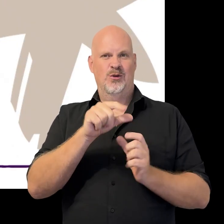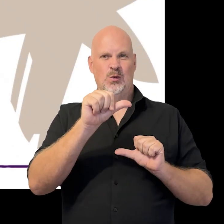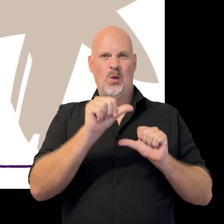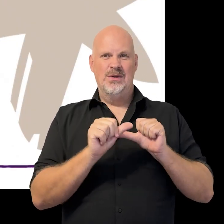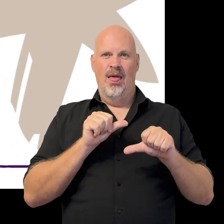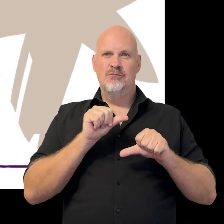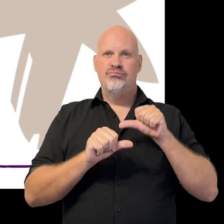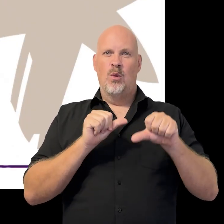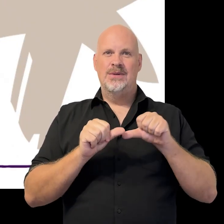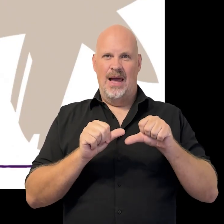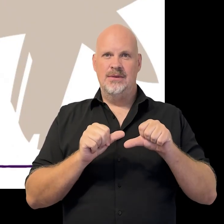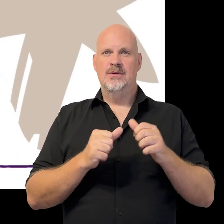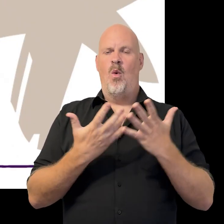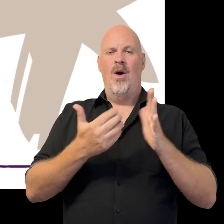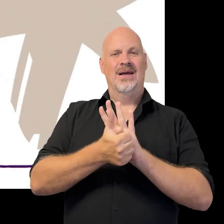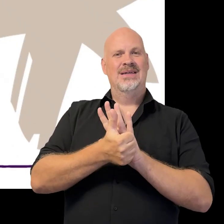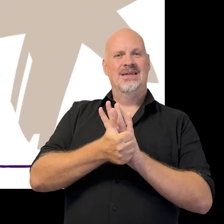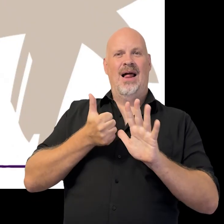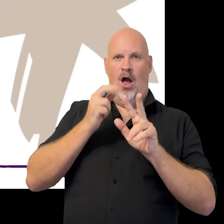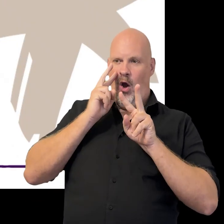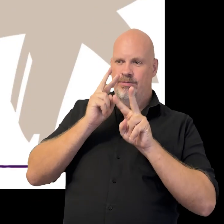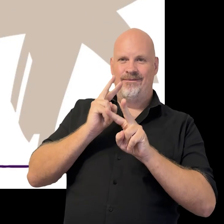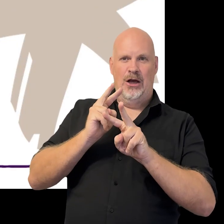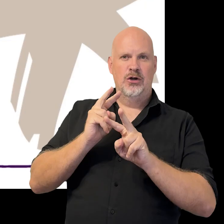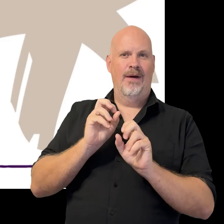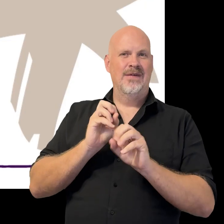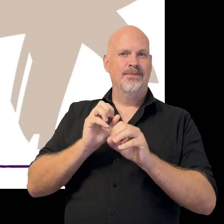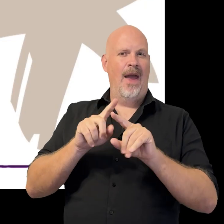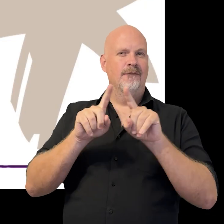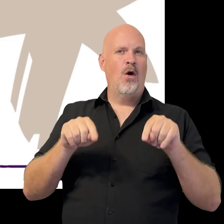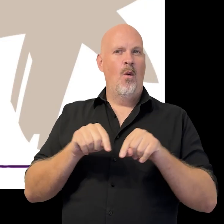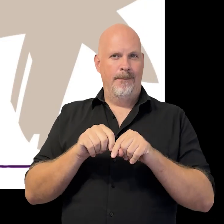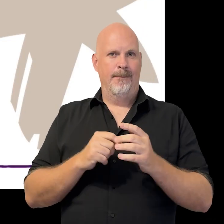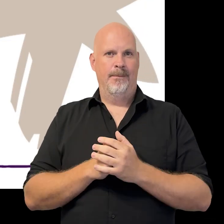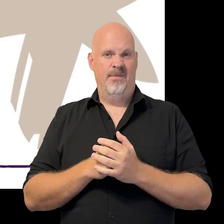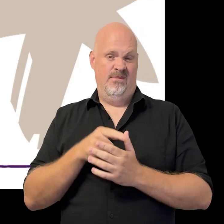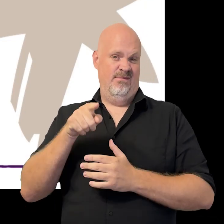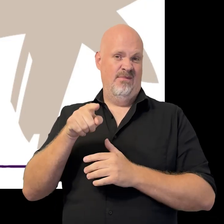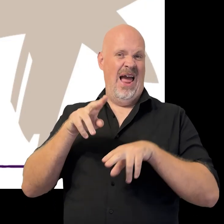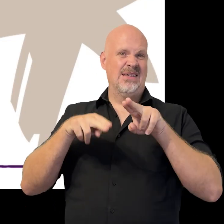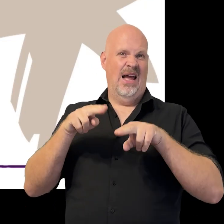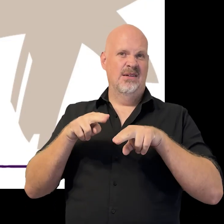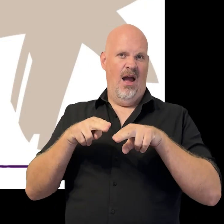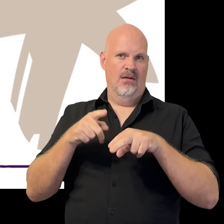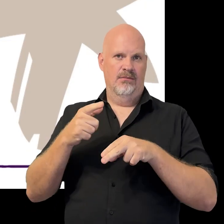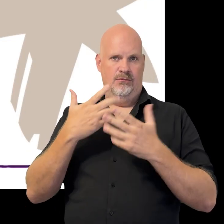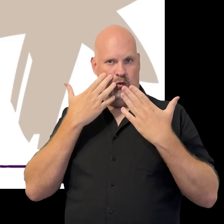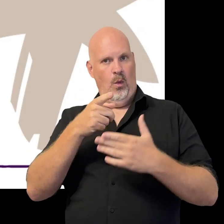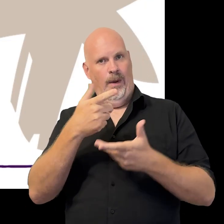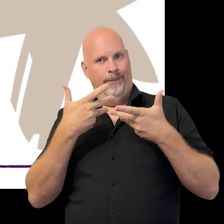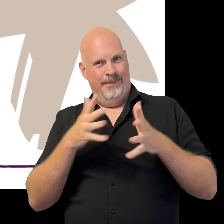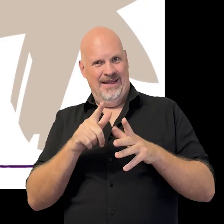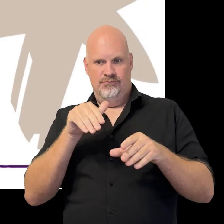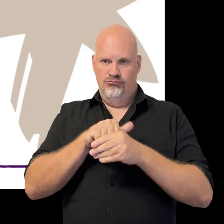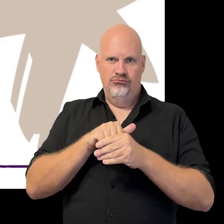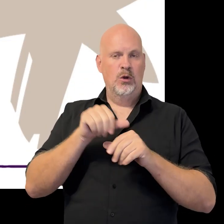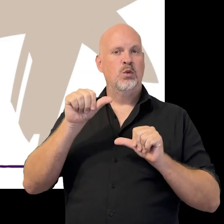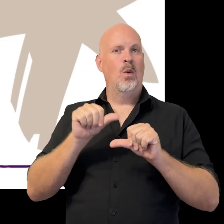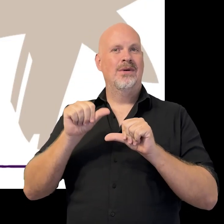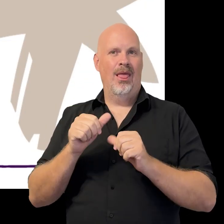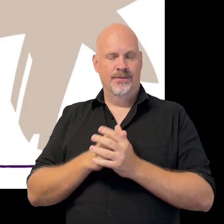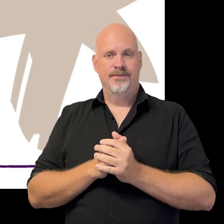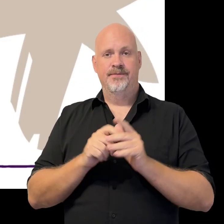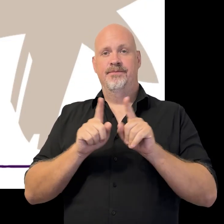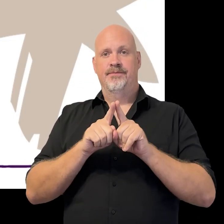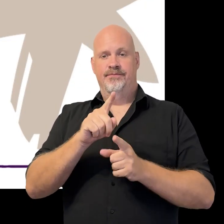where the research will take place, and also what the timeframes are. And it's advisable in terms of planning your research